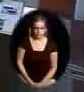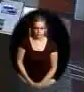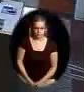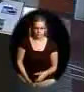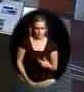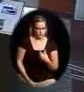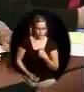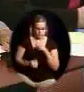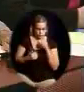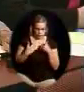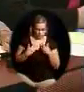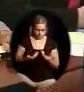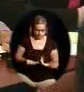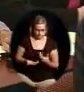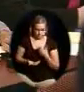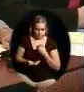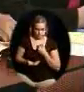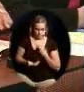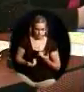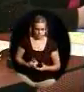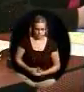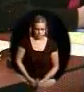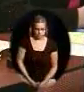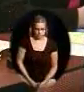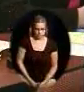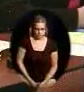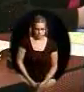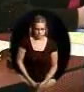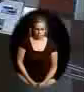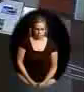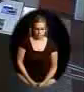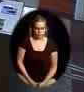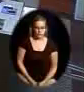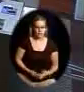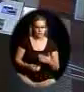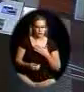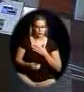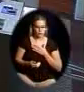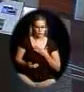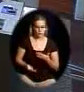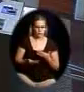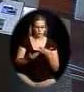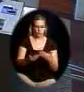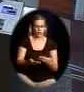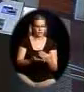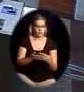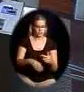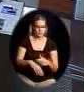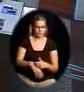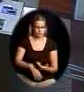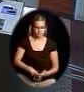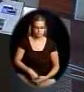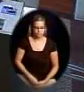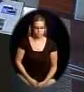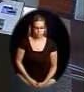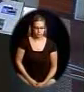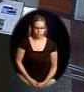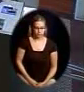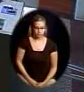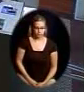I don't have that in front of me at this time. If you could just provide that to us at some point after the meeting, please.